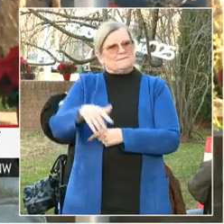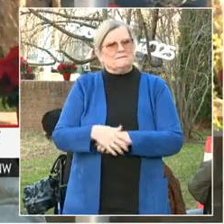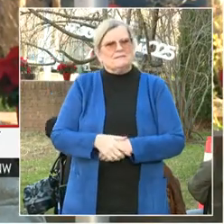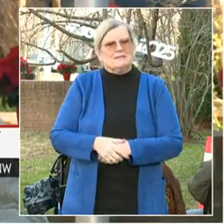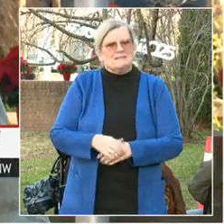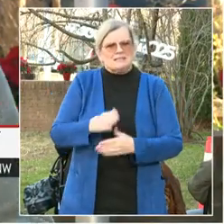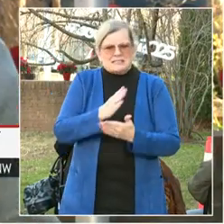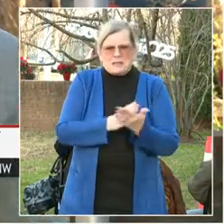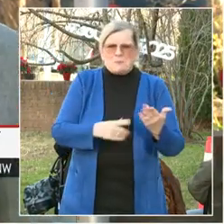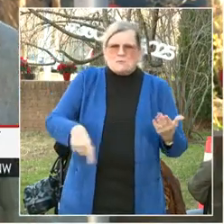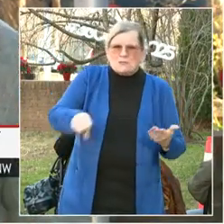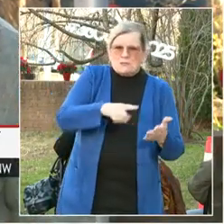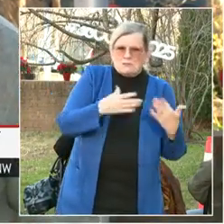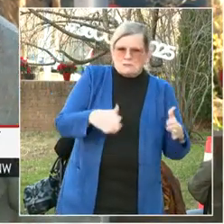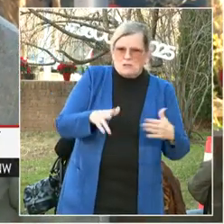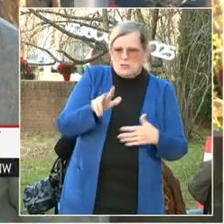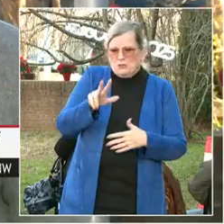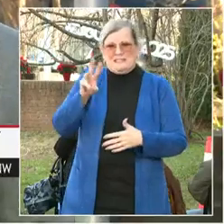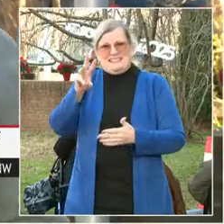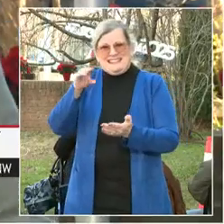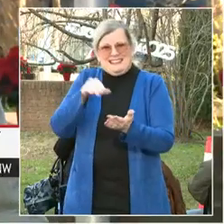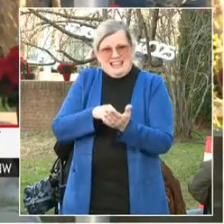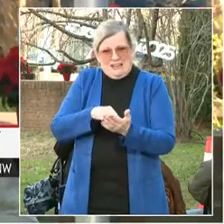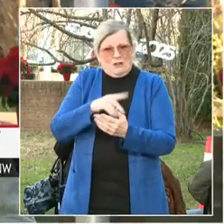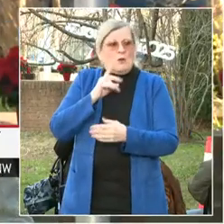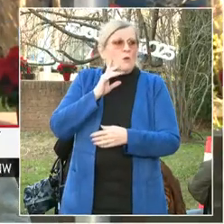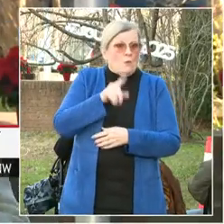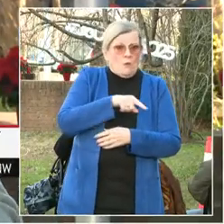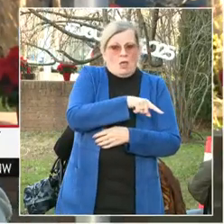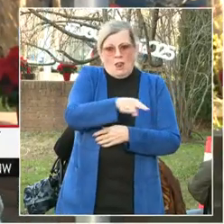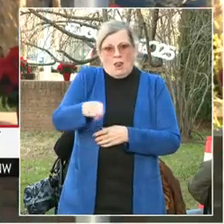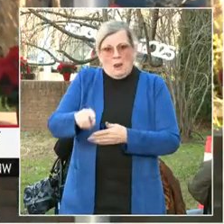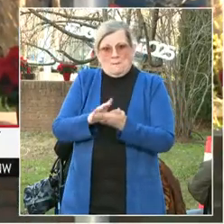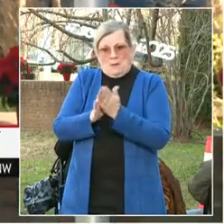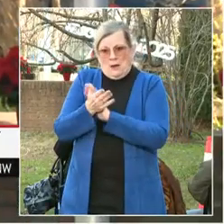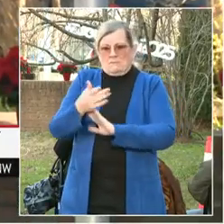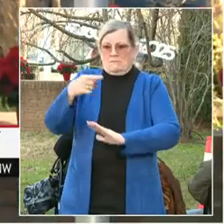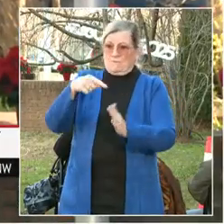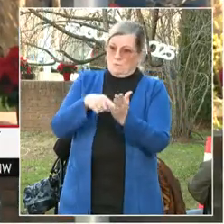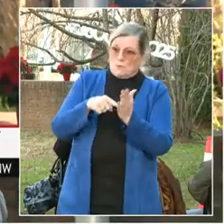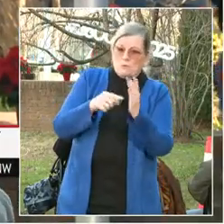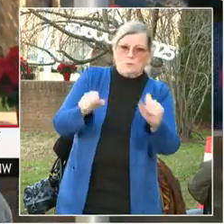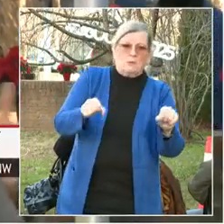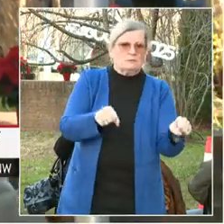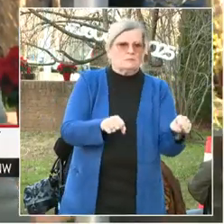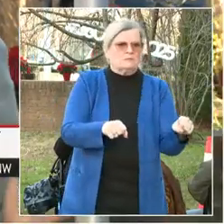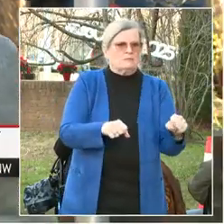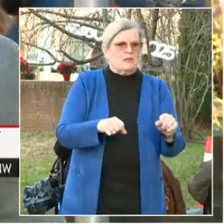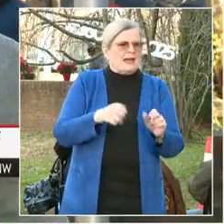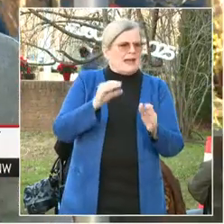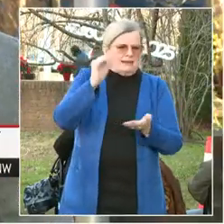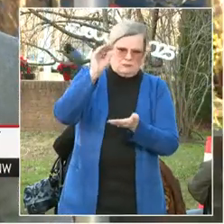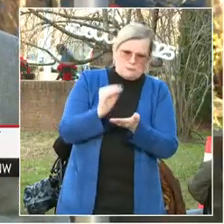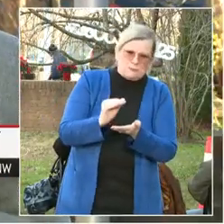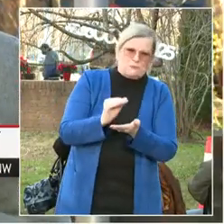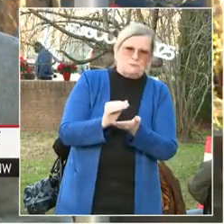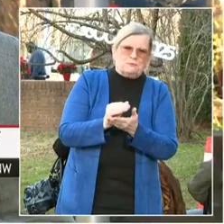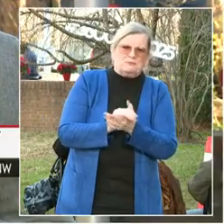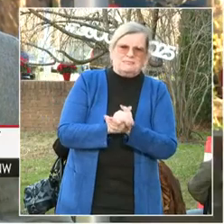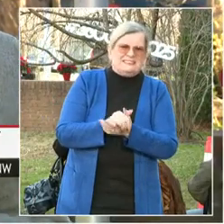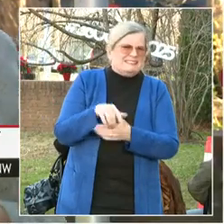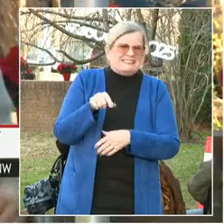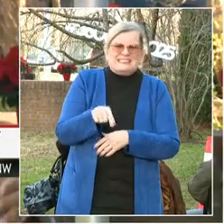affordable. This is what sets us apart from the rest of the nation. We didn't just set a goal and hope that it